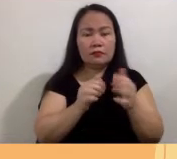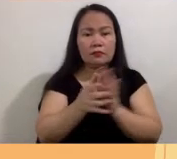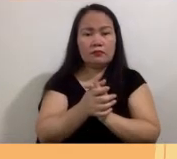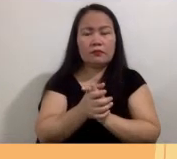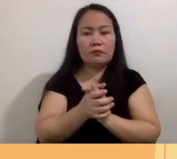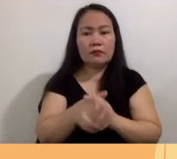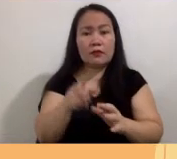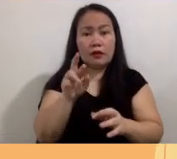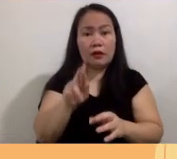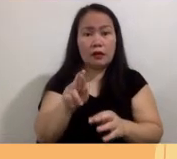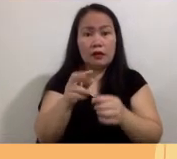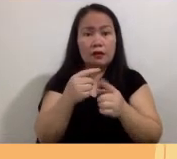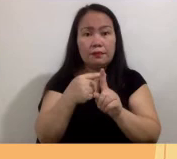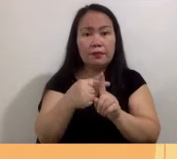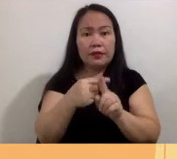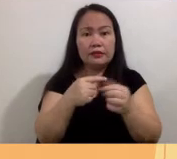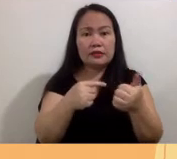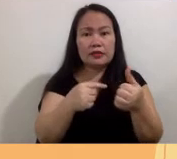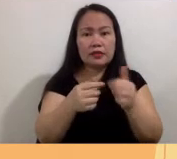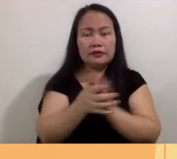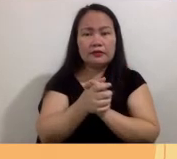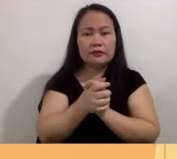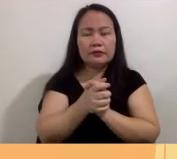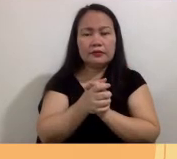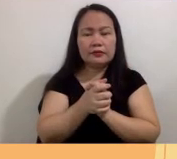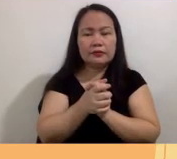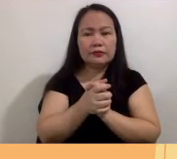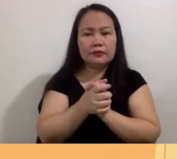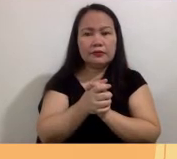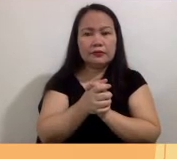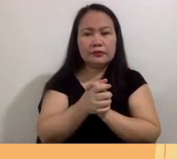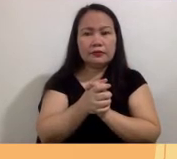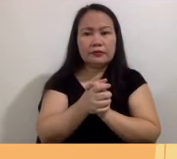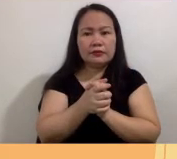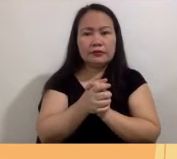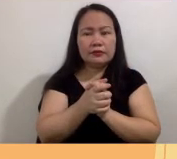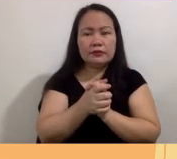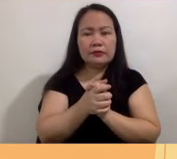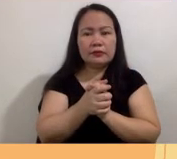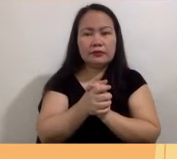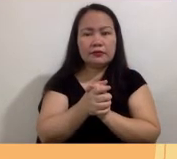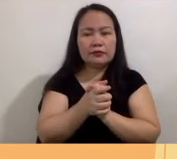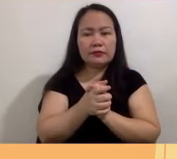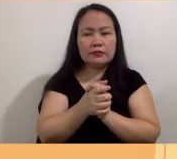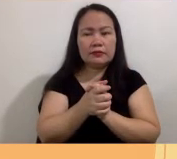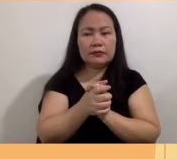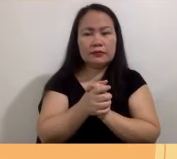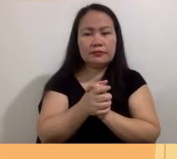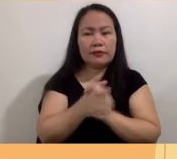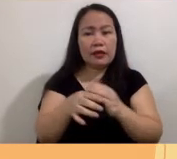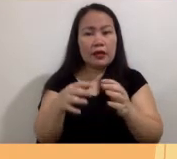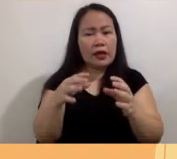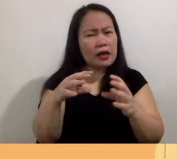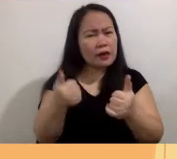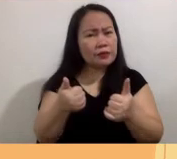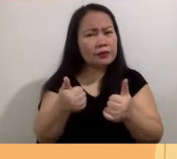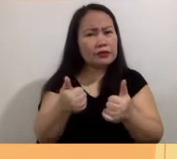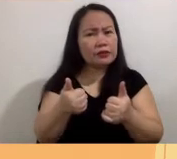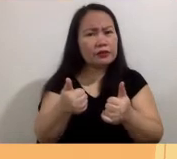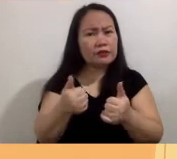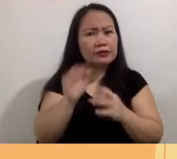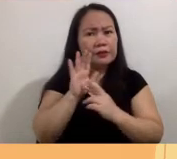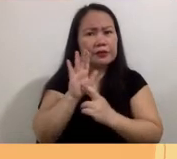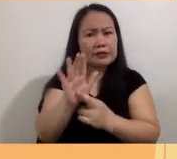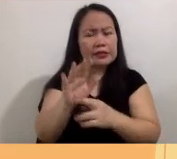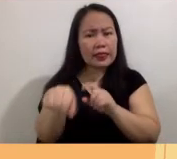10 kilometer faster than bus B. So, magpa-plus 10 tayo dyan. Now, how are we going